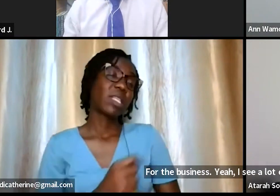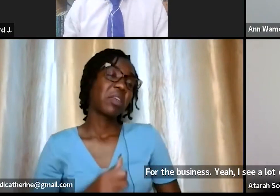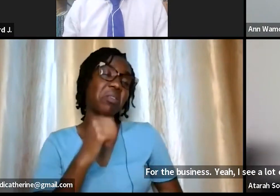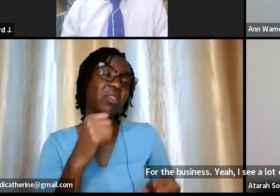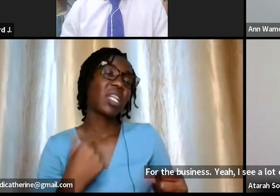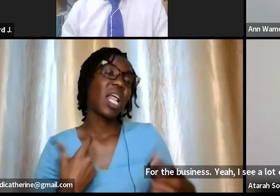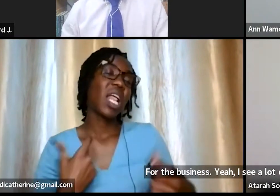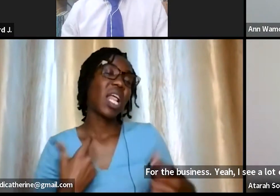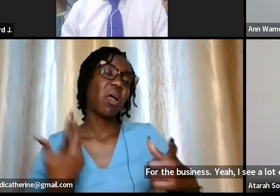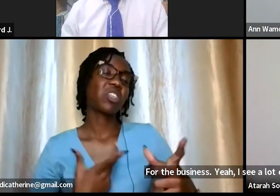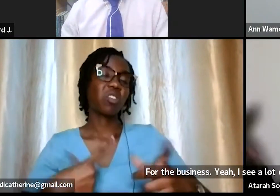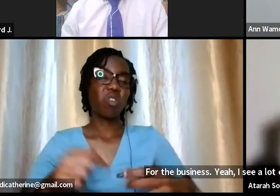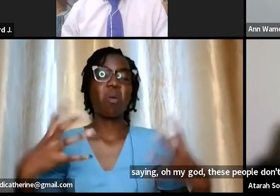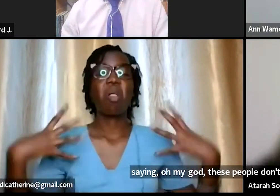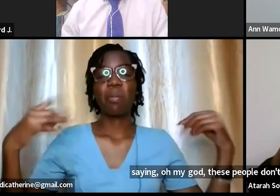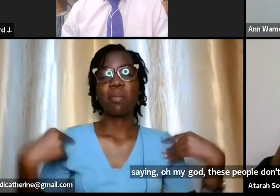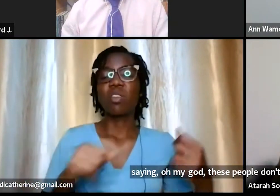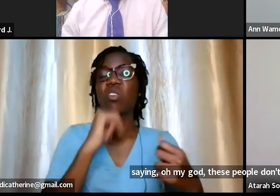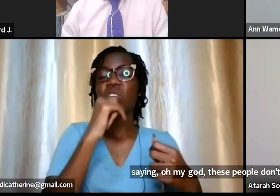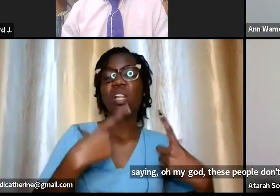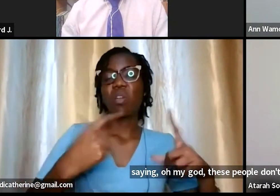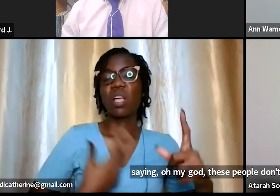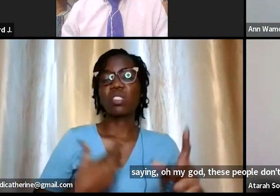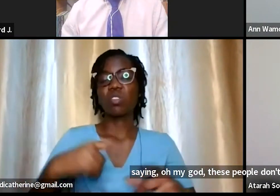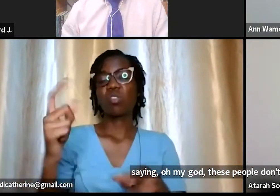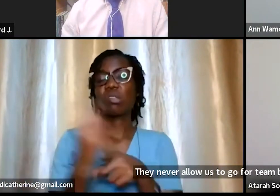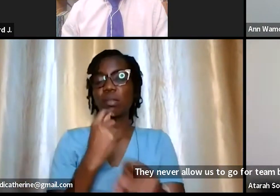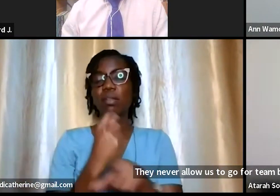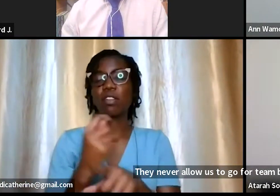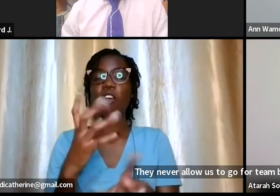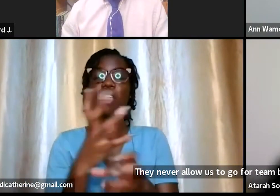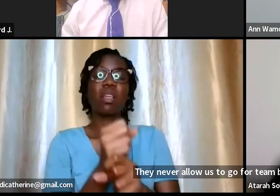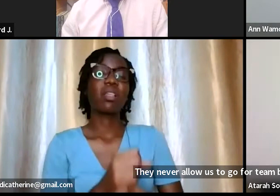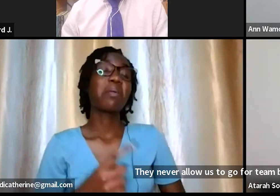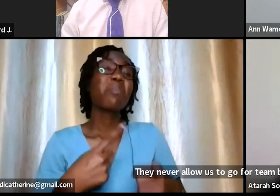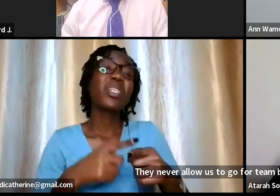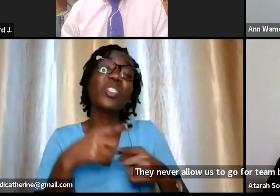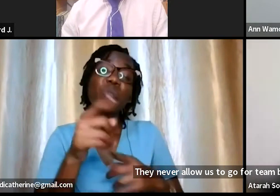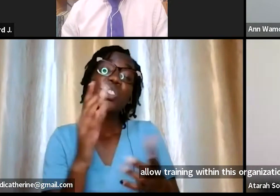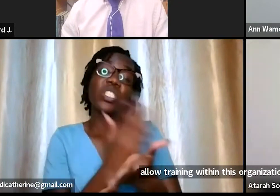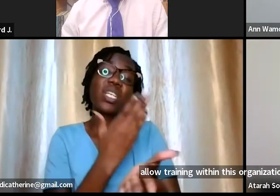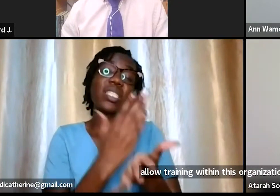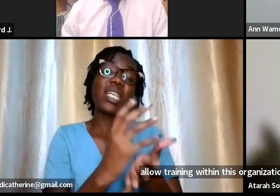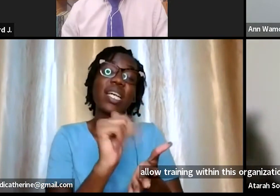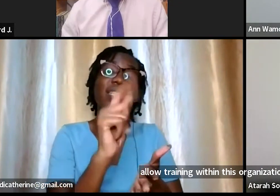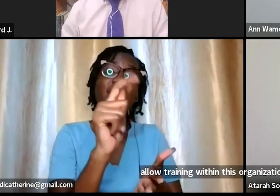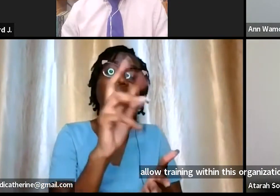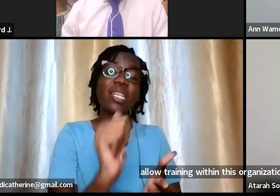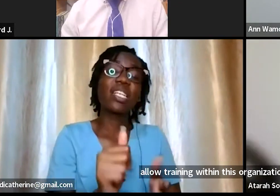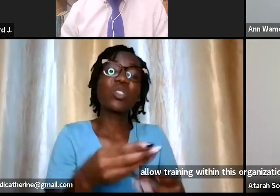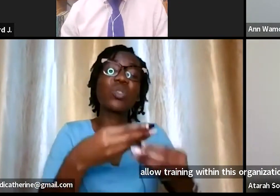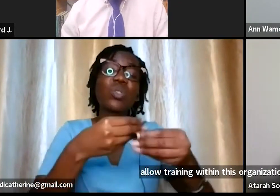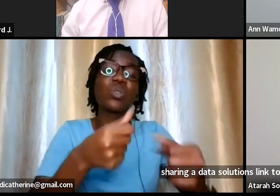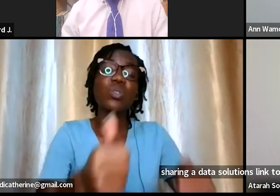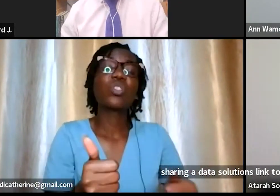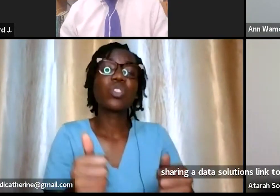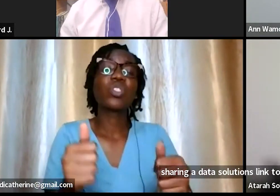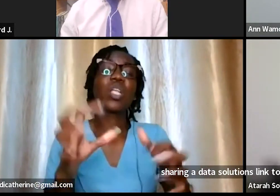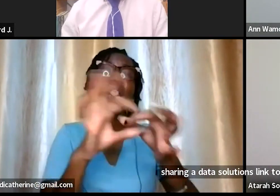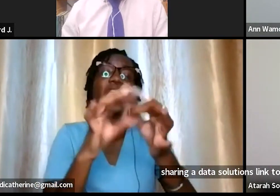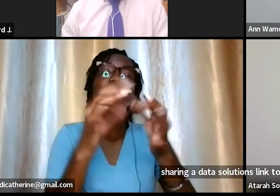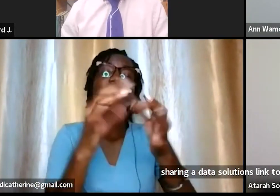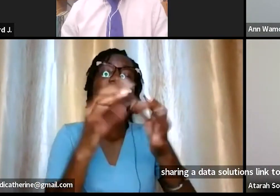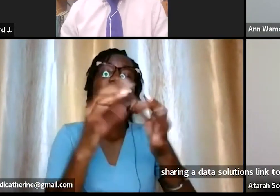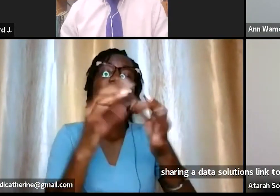building. They never allow trainings in this organization. Have you been sharing Atara Solutions link to your people? We do trainings for free every